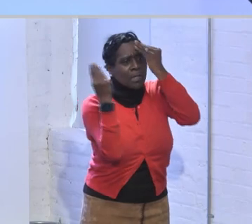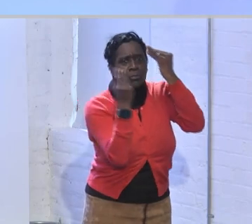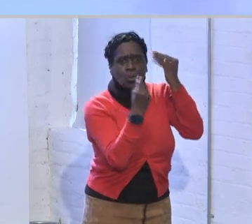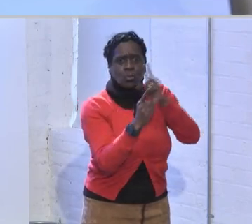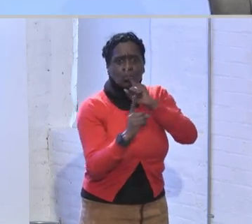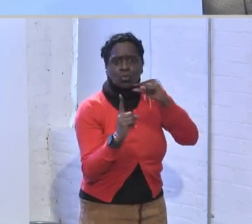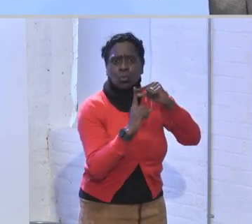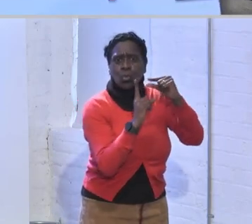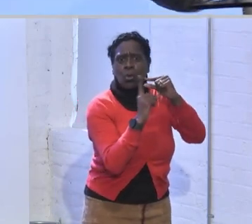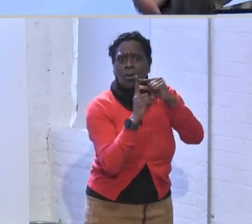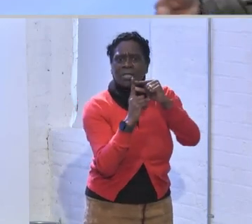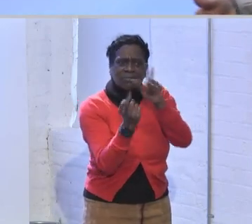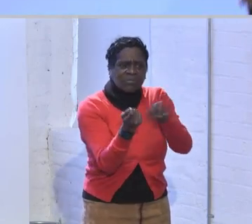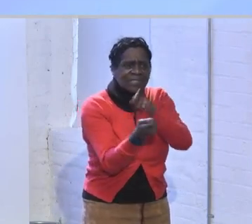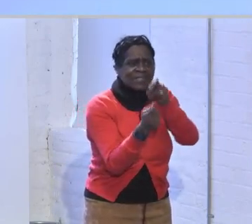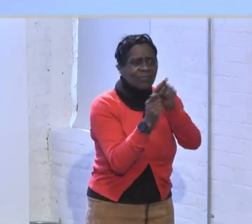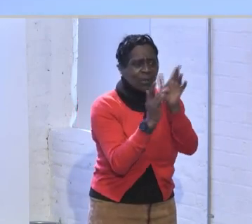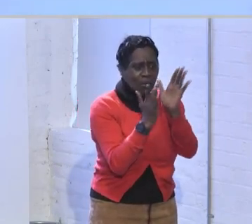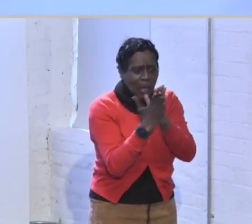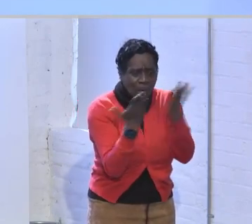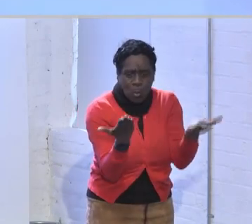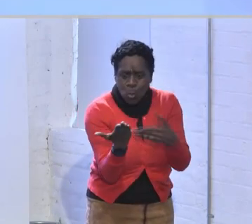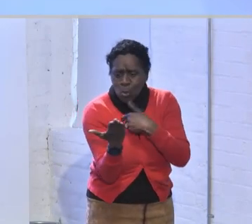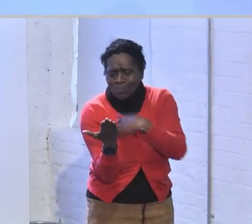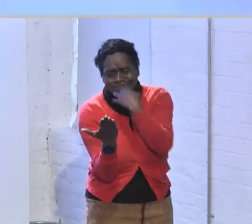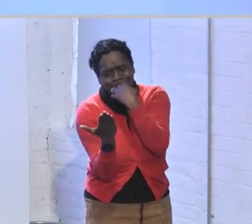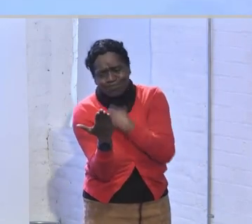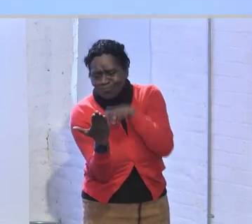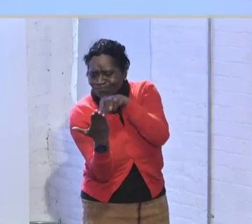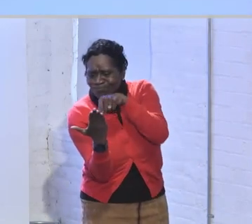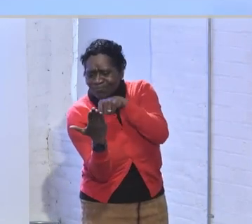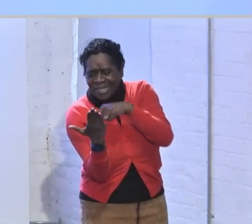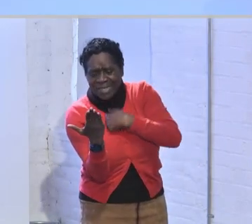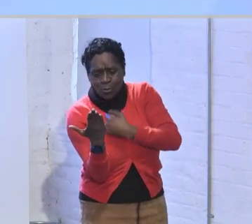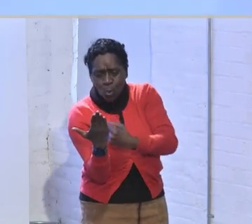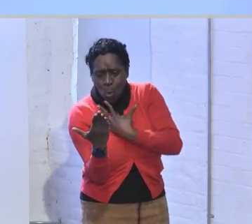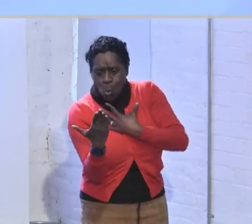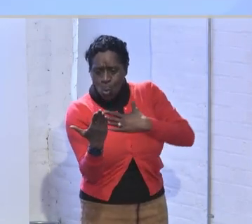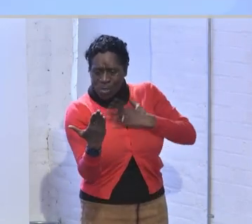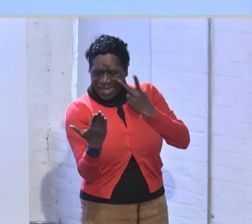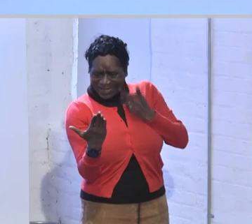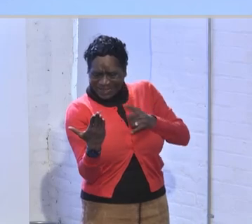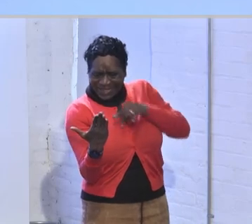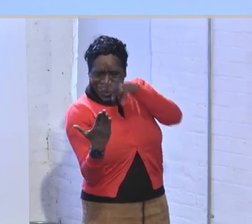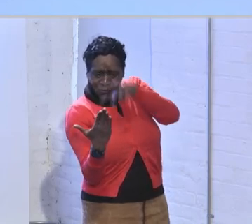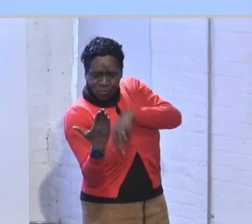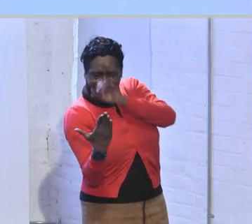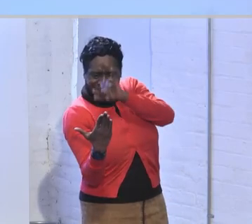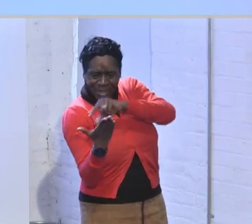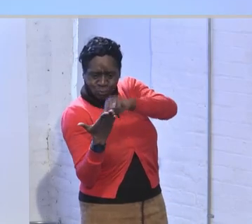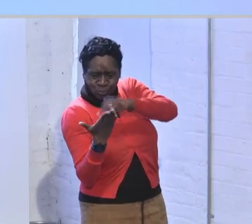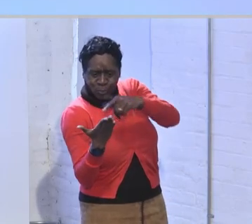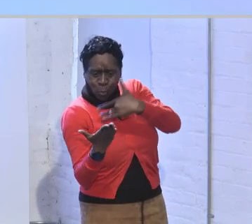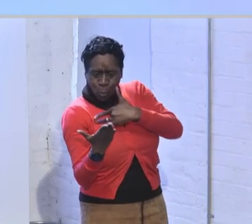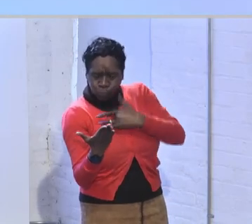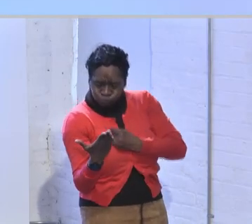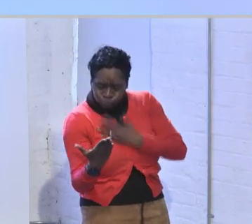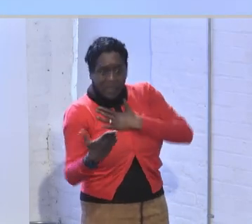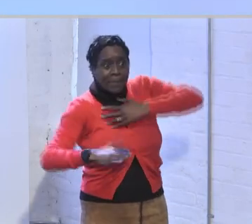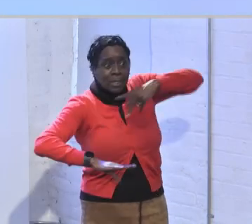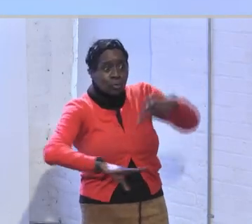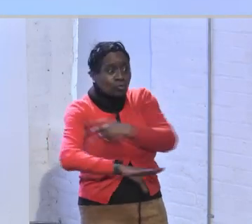and you say, there's a particular book in the Bible that I really love in it. And it just causes me to know God and to love him. Maybe it's the book of